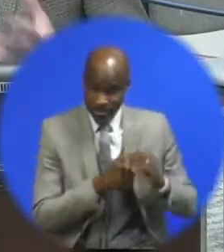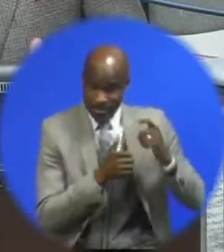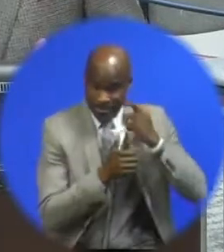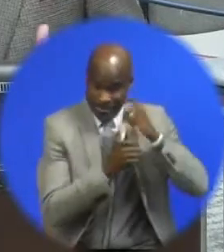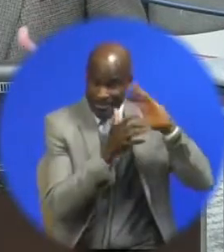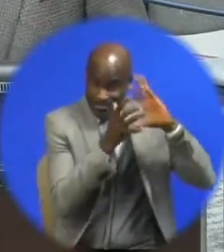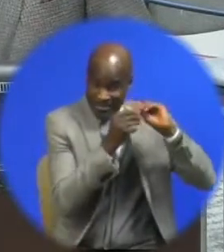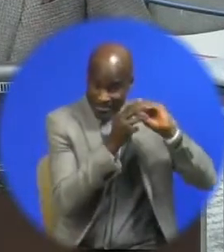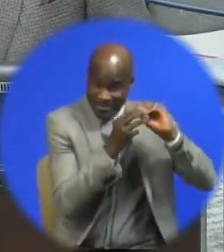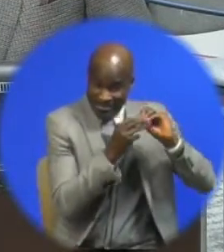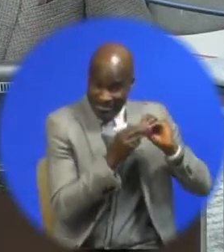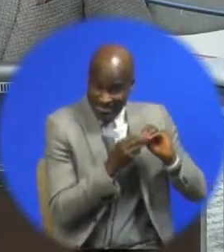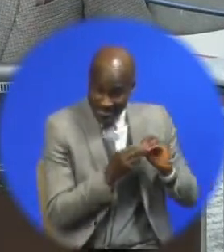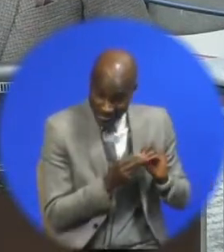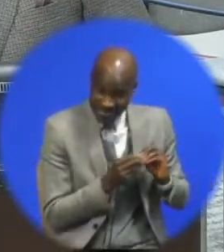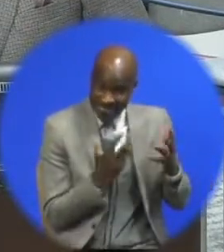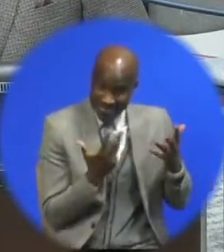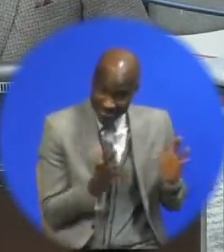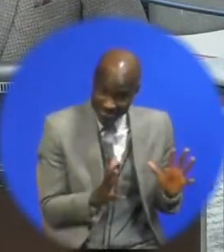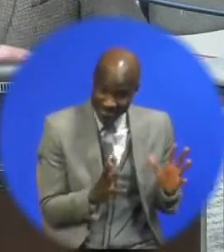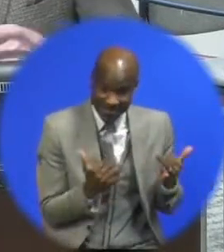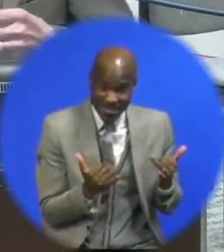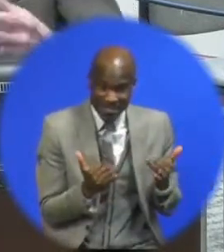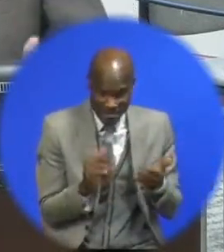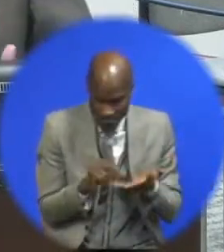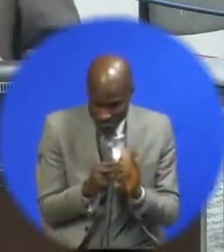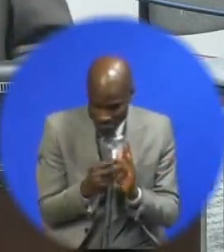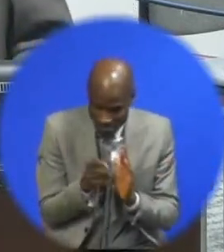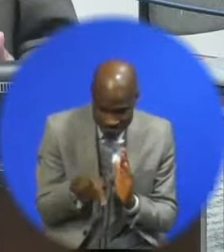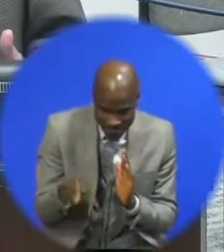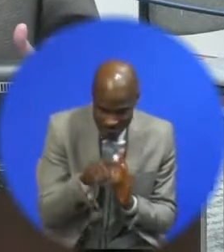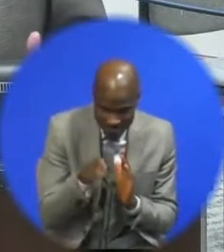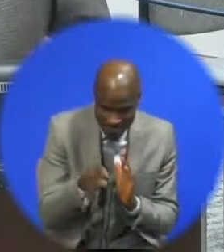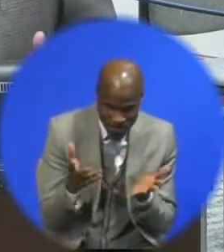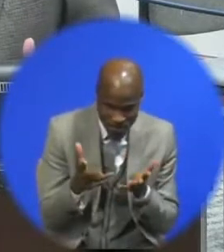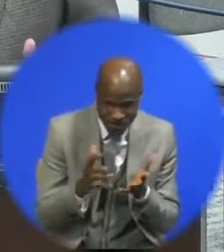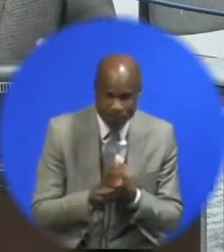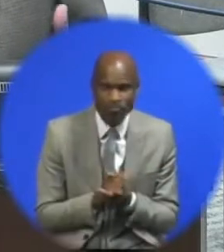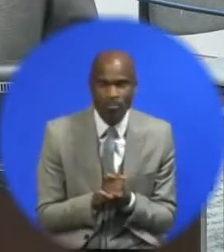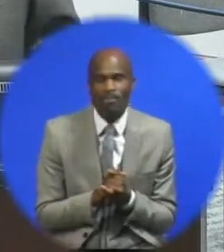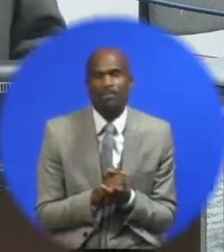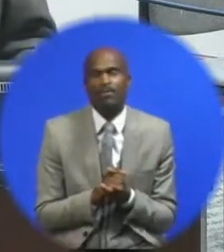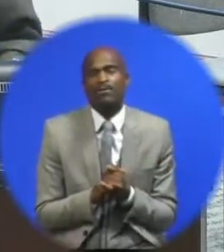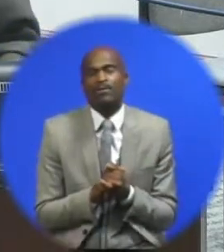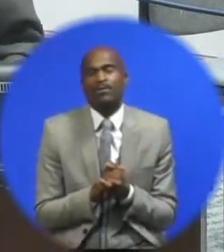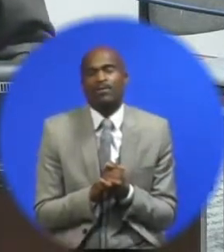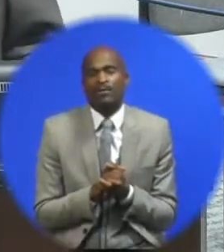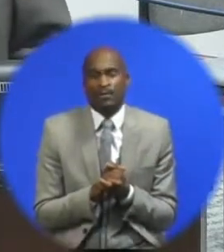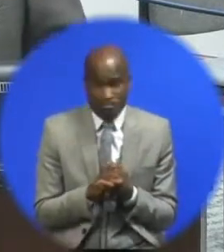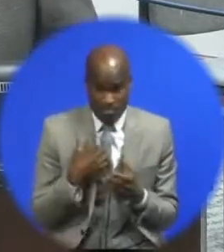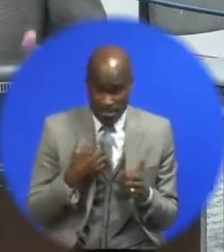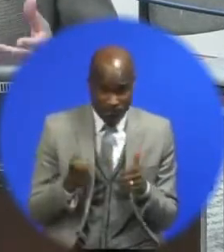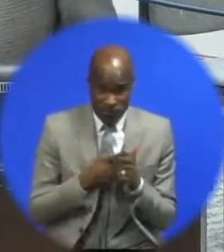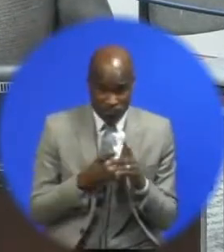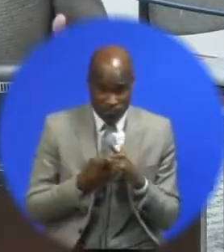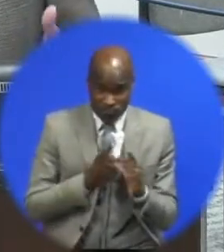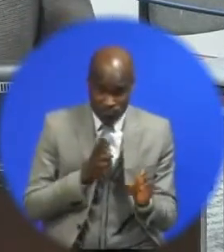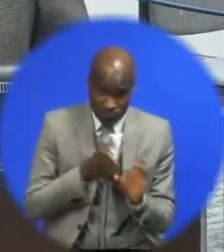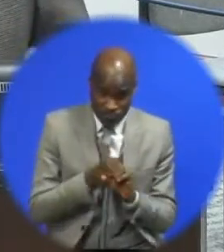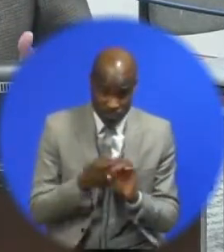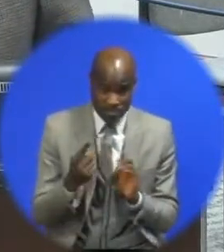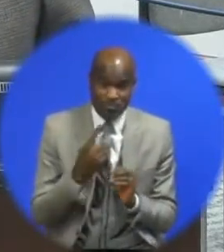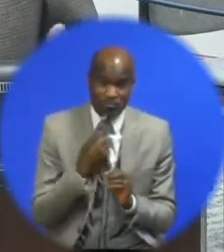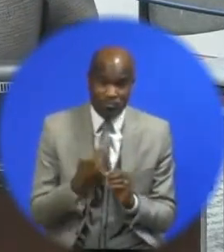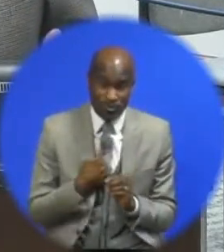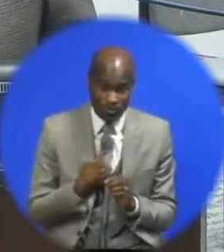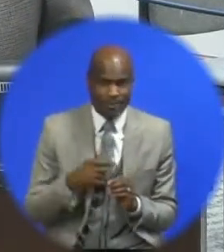do we need from y'all? When I first got into this, the one thing people told me is you've got to have an executive